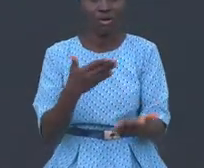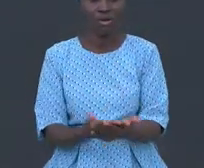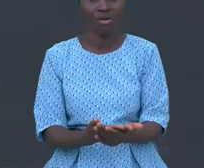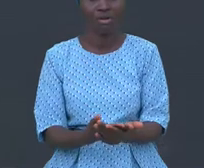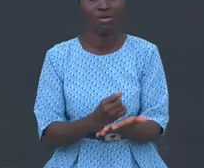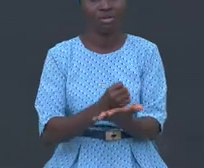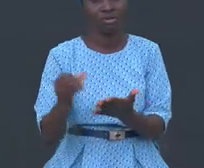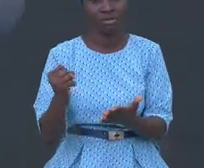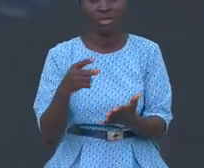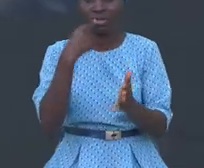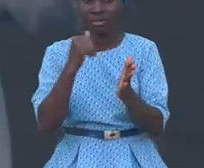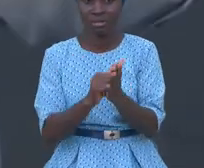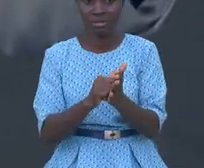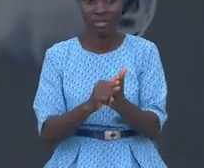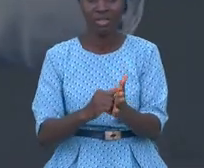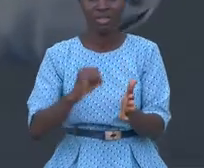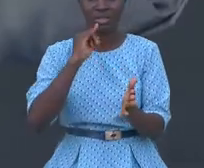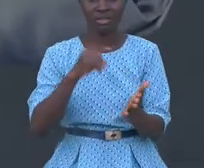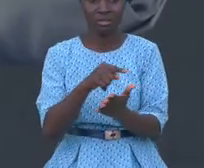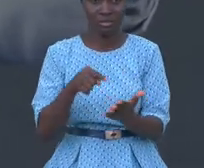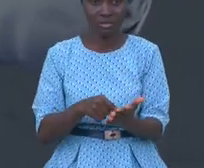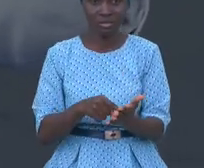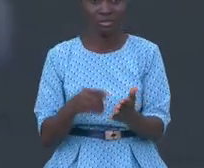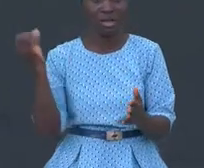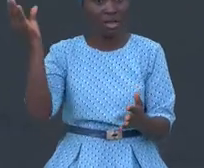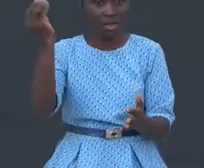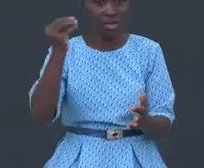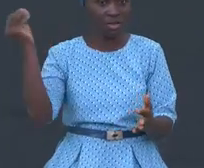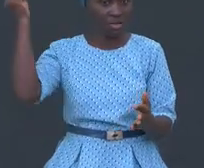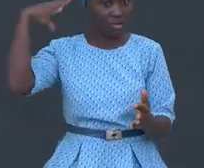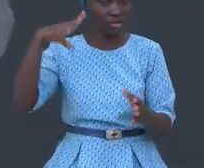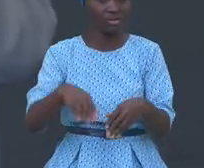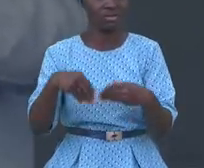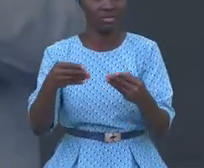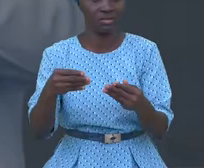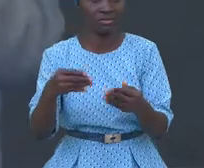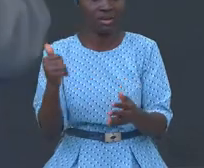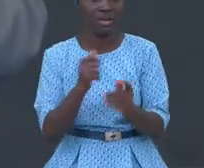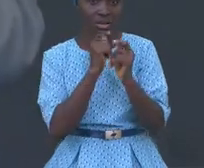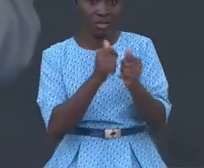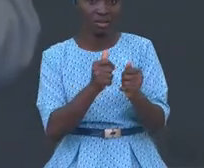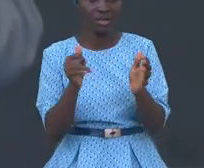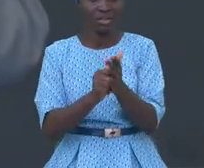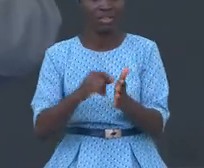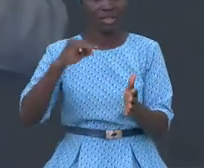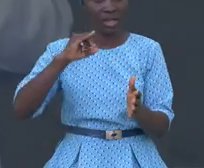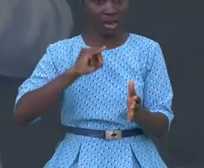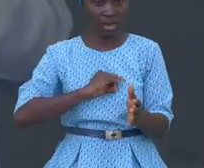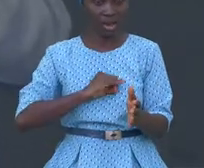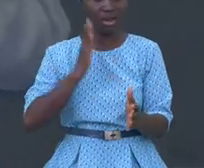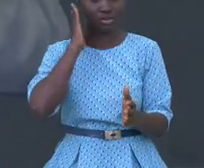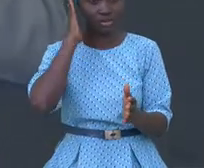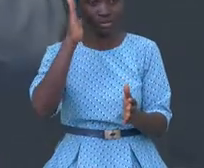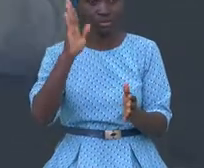this grace given, a gift, that I should preach,